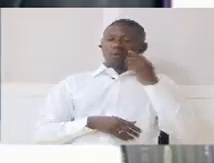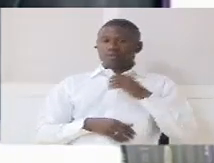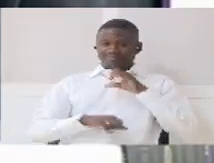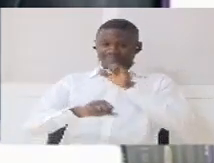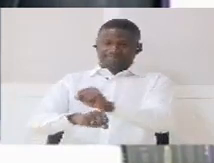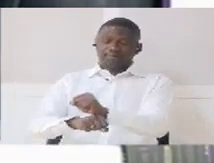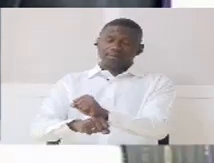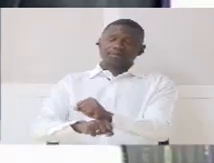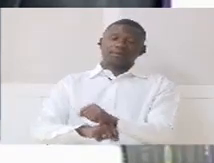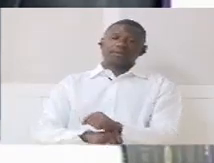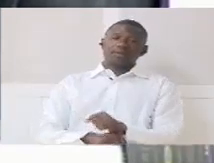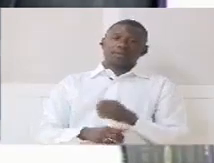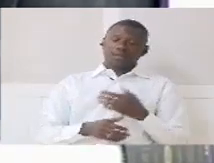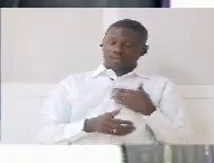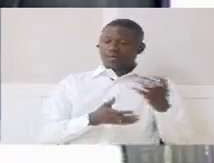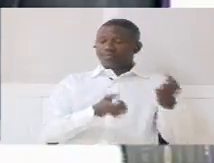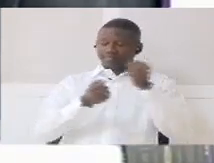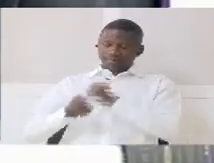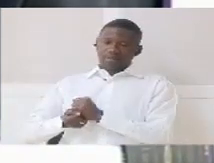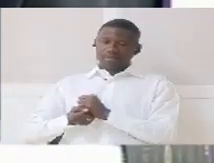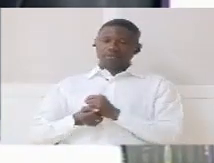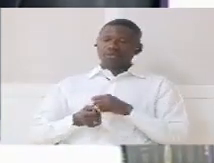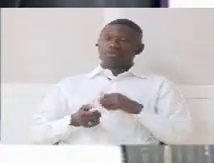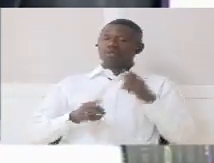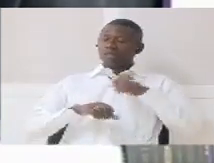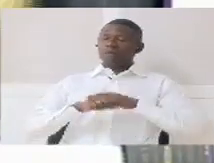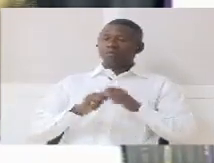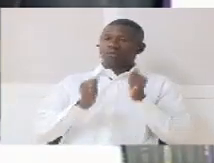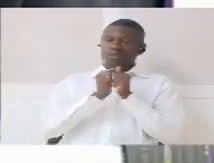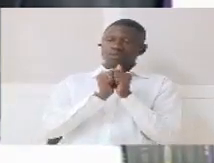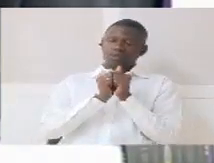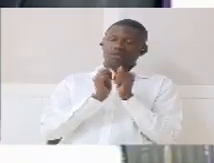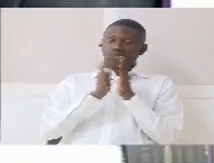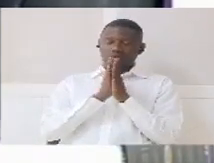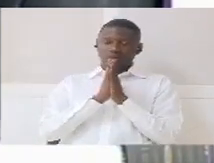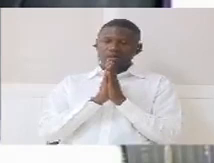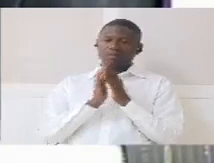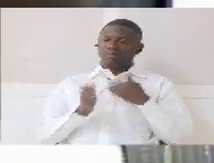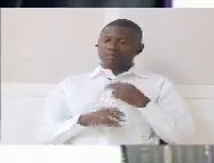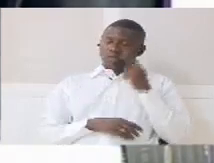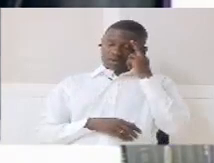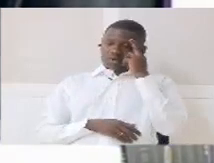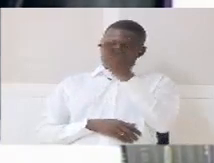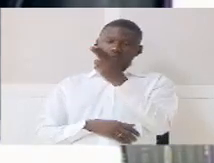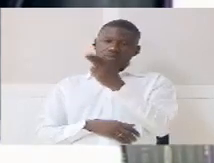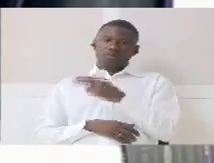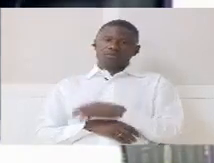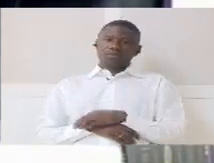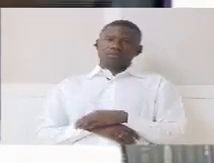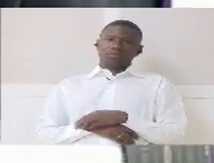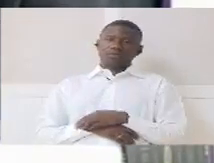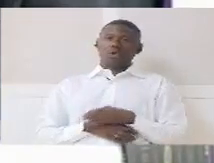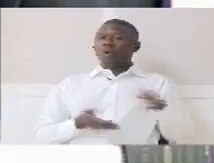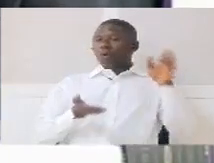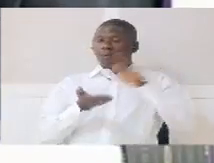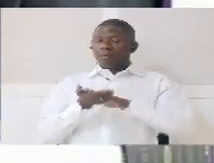him. Weekend okon ya park je. During the weekend, and he was parked. Je. I was there. Monday, the report